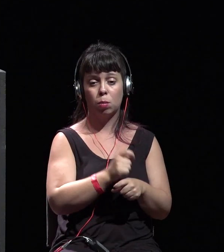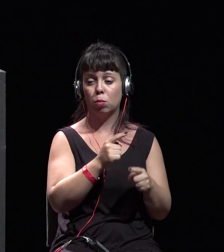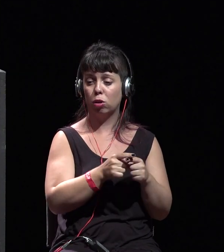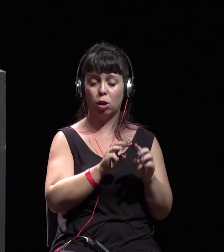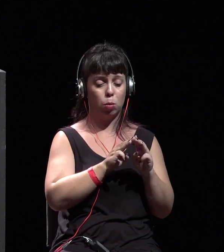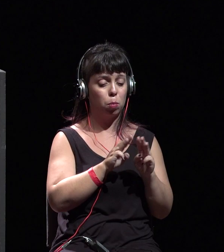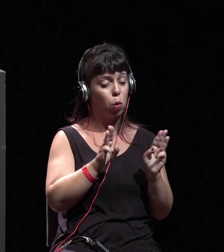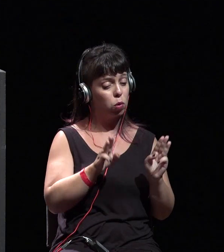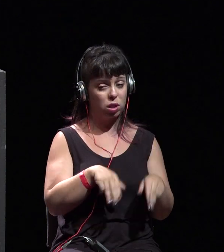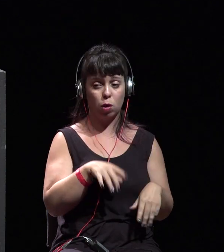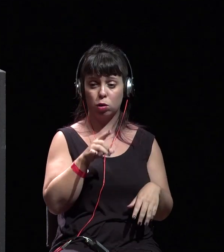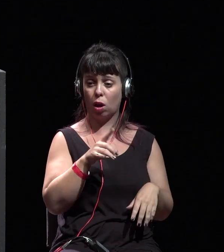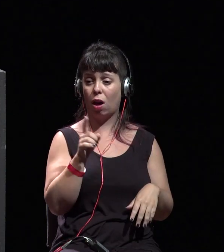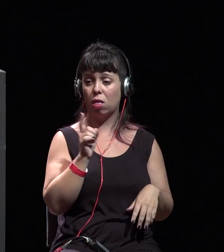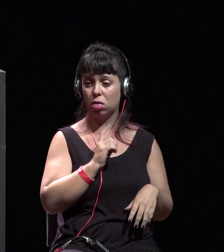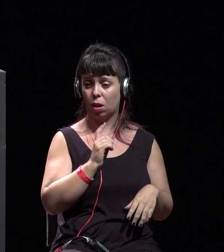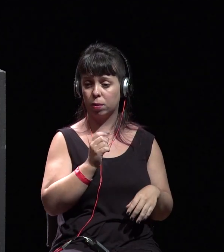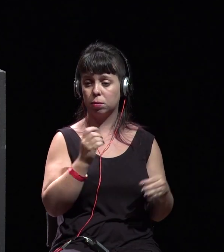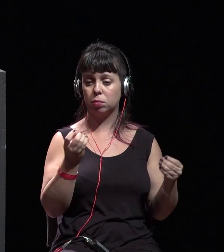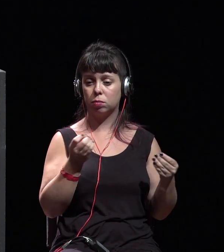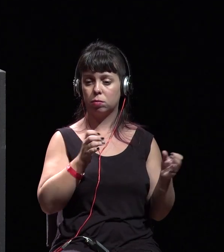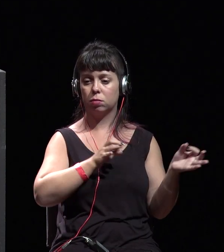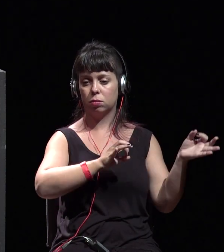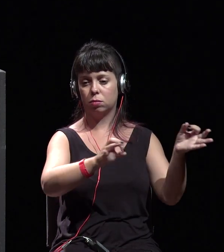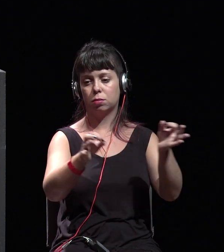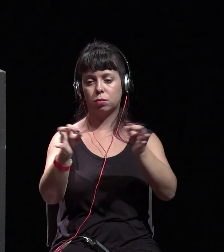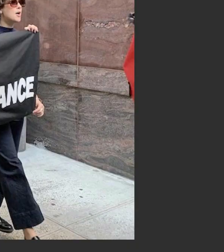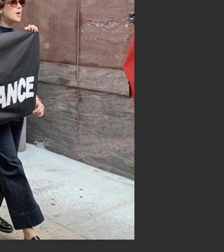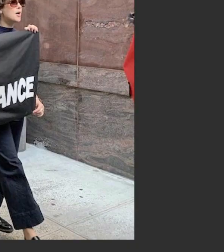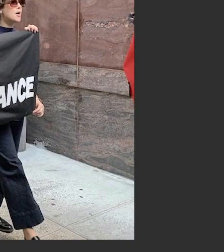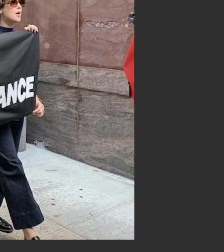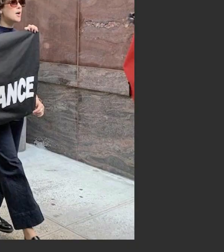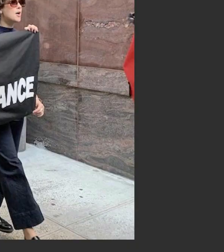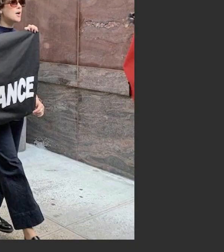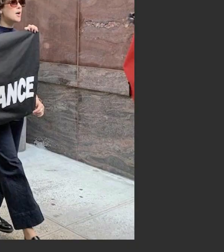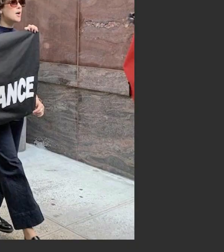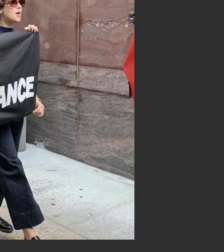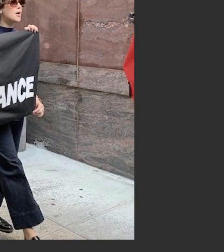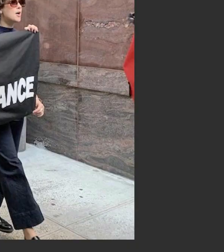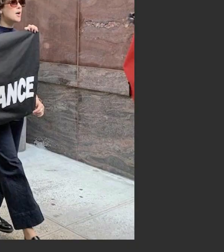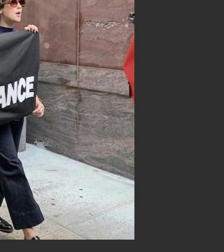way? In September 2019, scholar, activist,